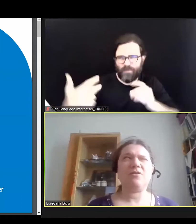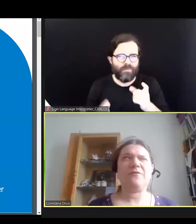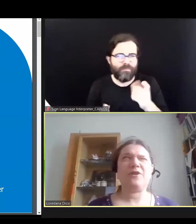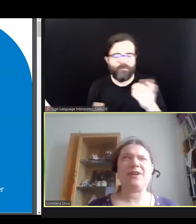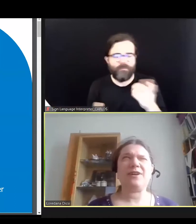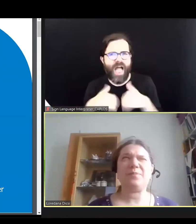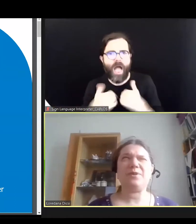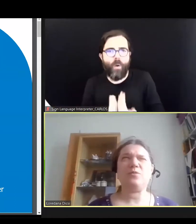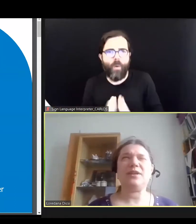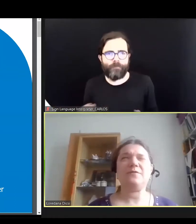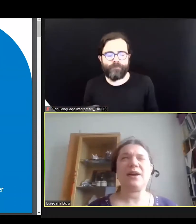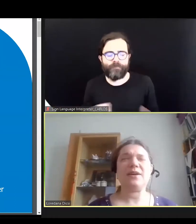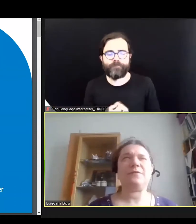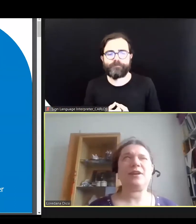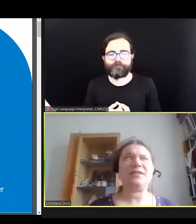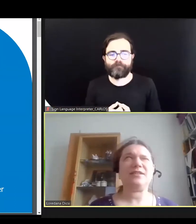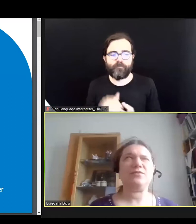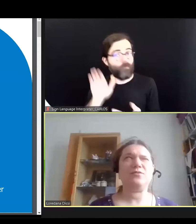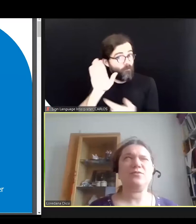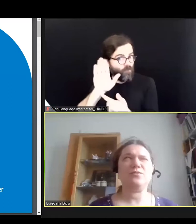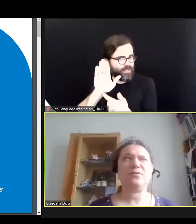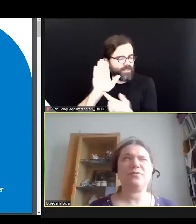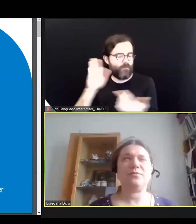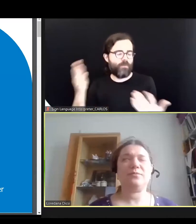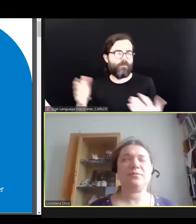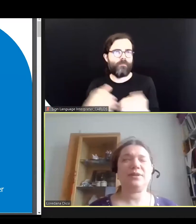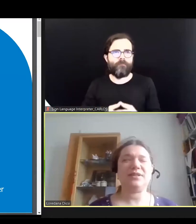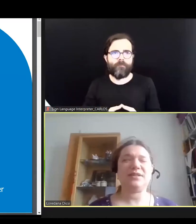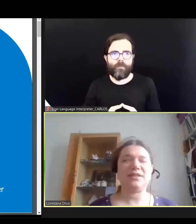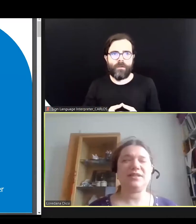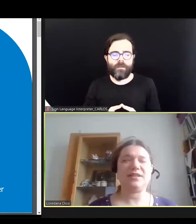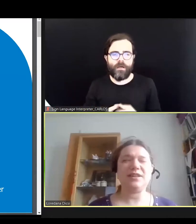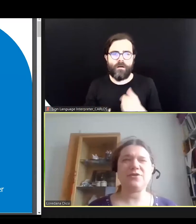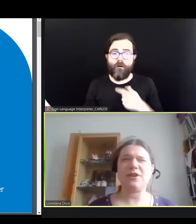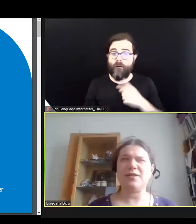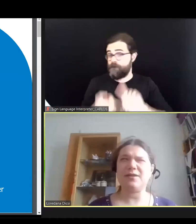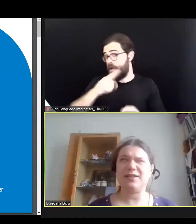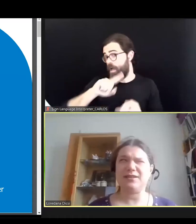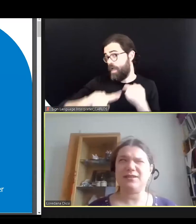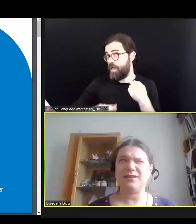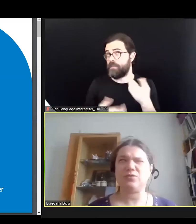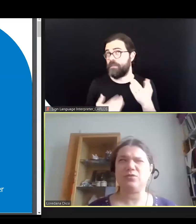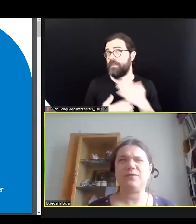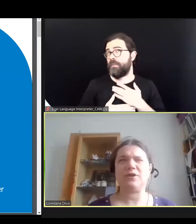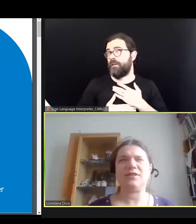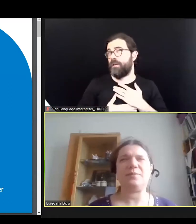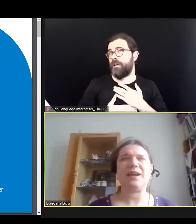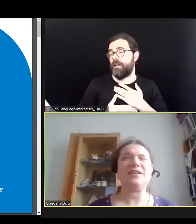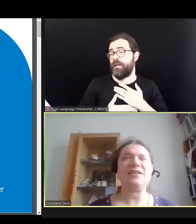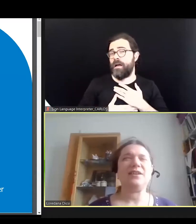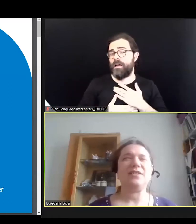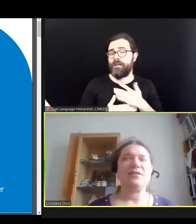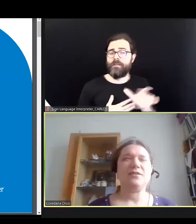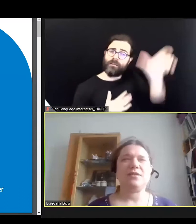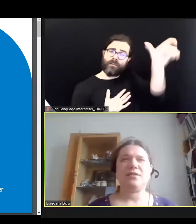So, for example, one of my friends who is a teacher in the school for the